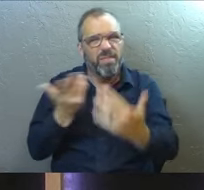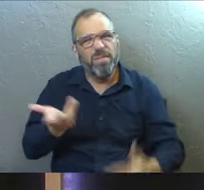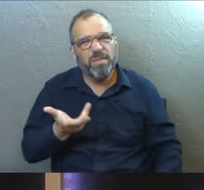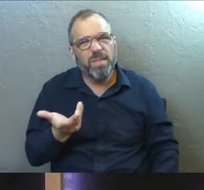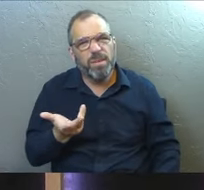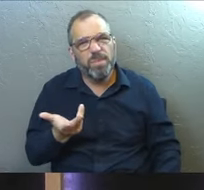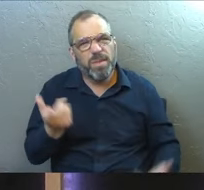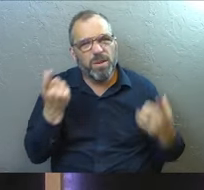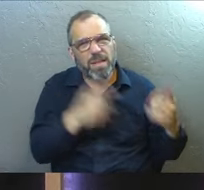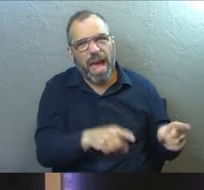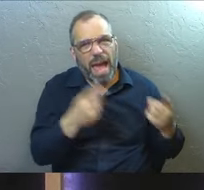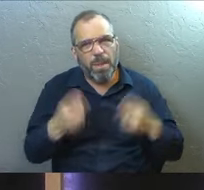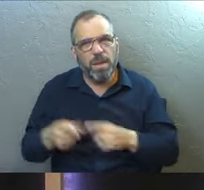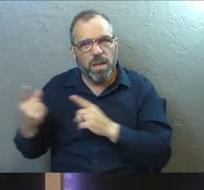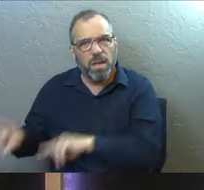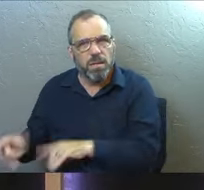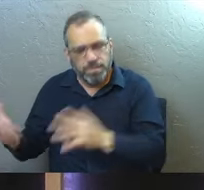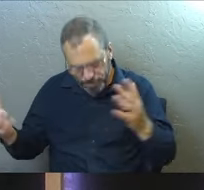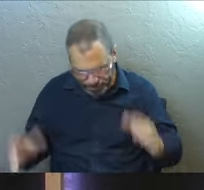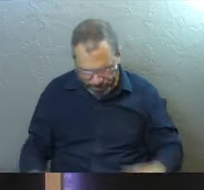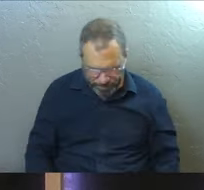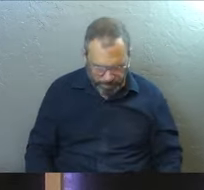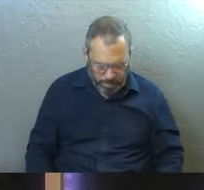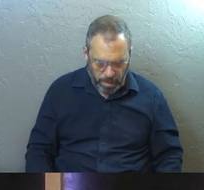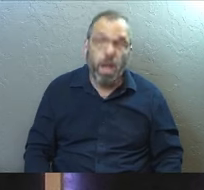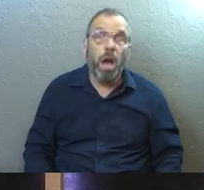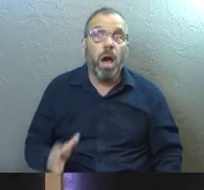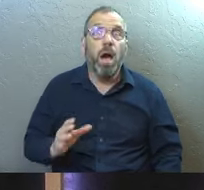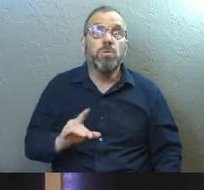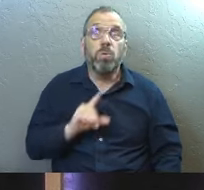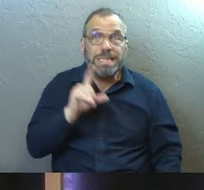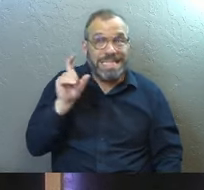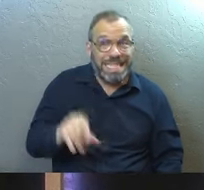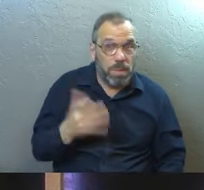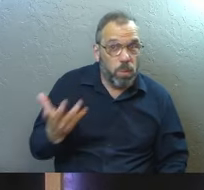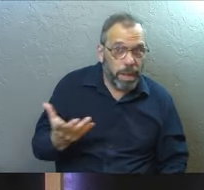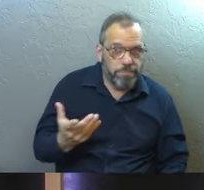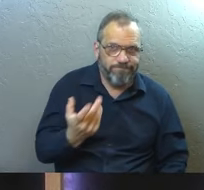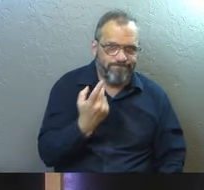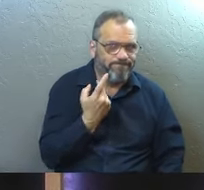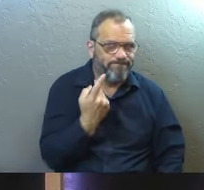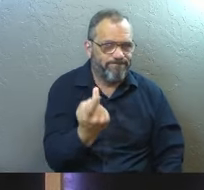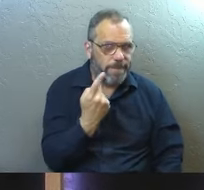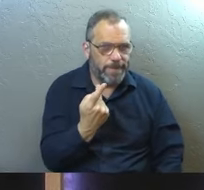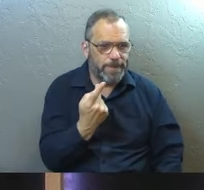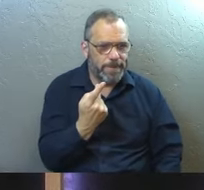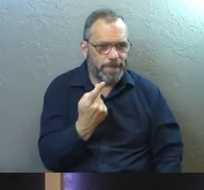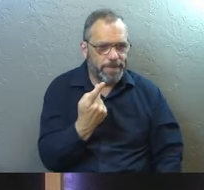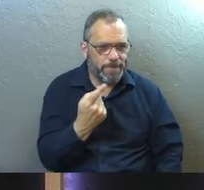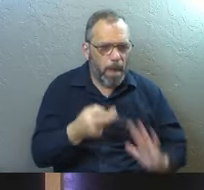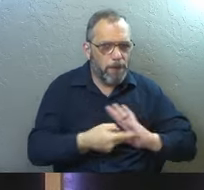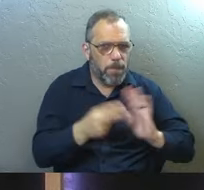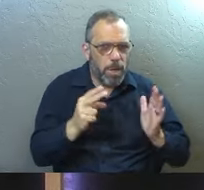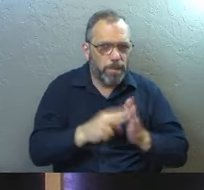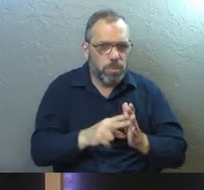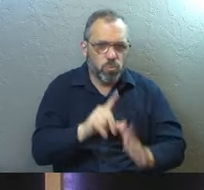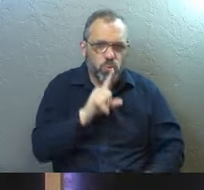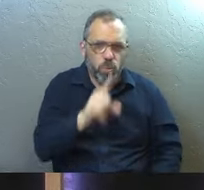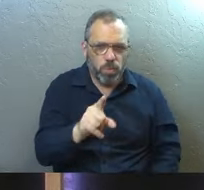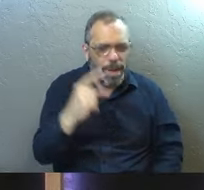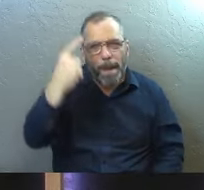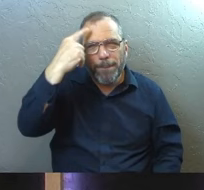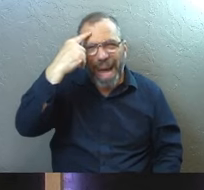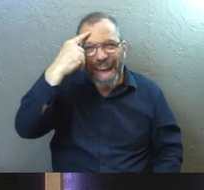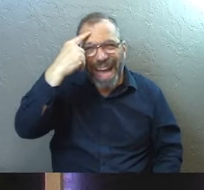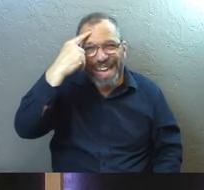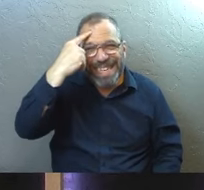things going on. And so I think there's a real need, and this is something that we have to be very intentional with, to rewire